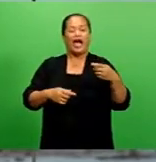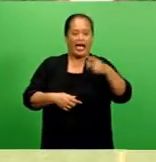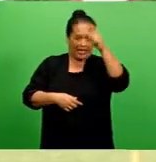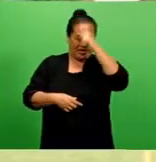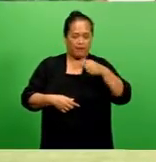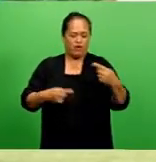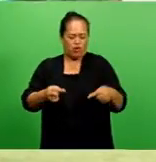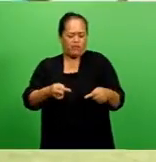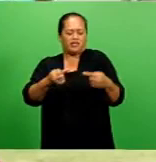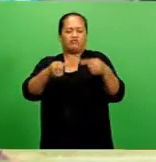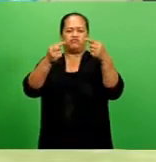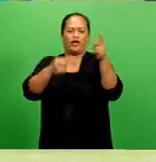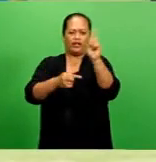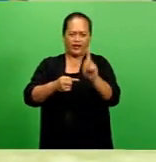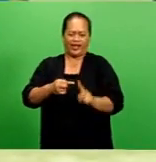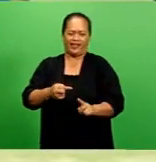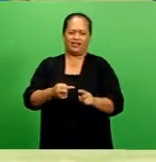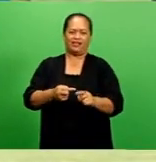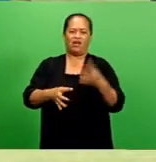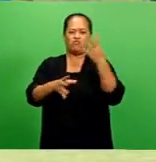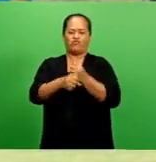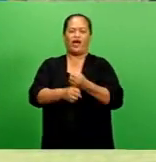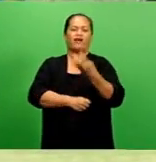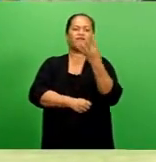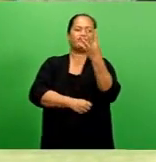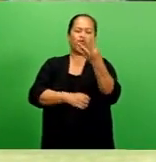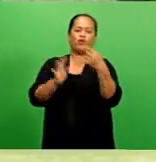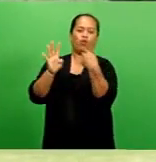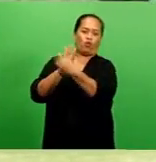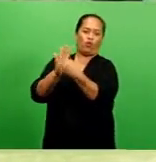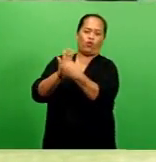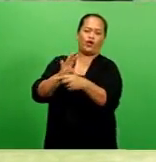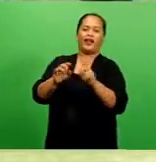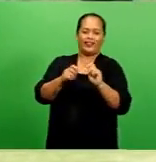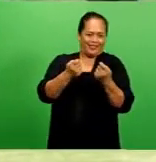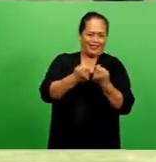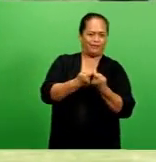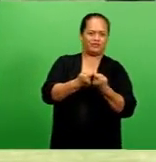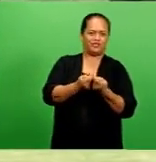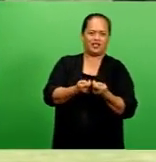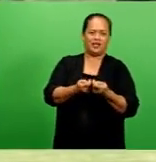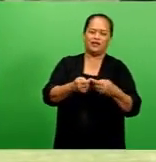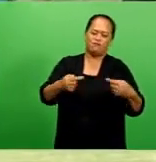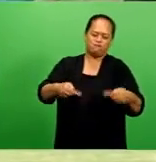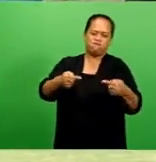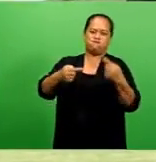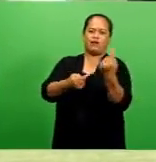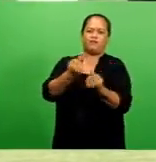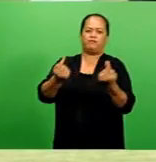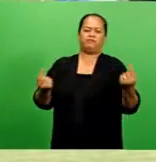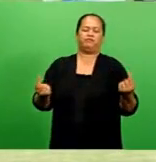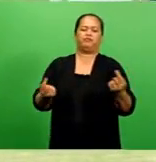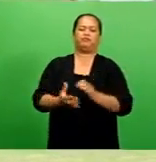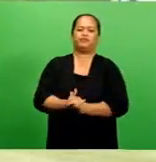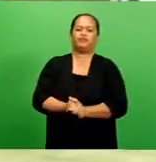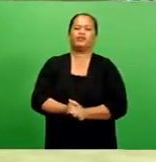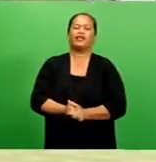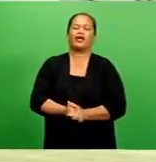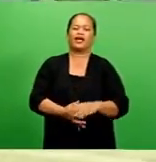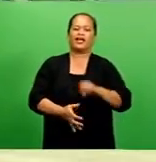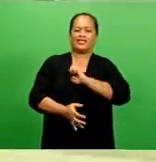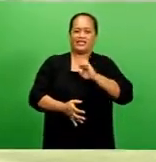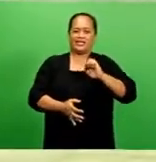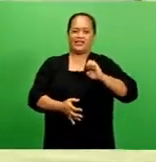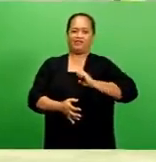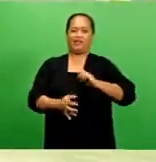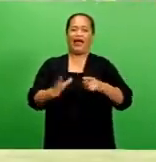today. A total of 4 teams took part at Albert Park in Suva. Fiji Cricket Chief Executive Alex Conrote says